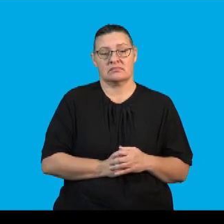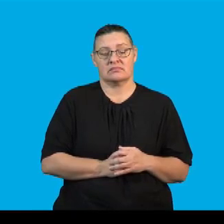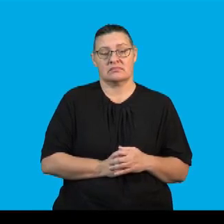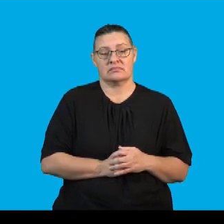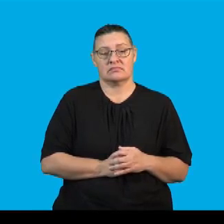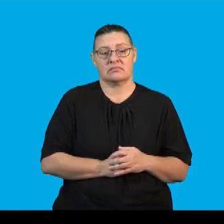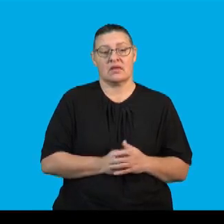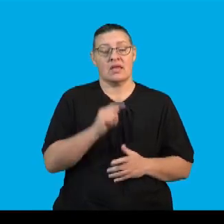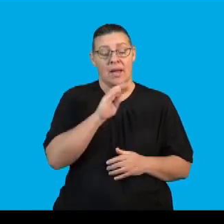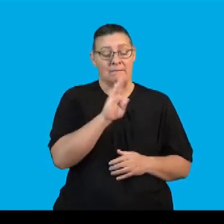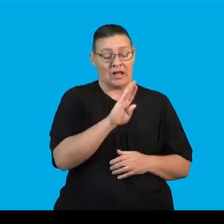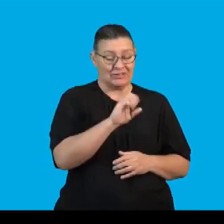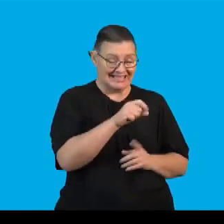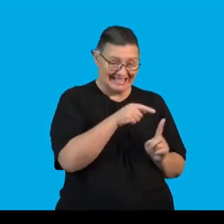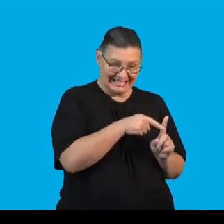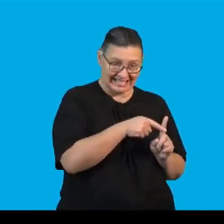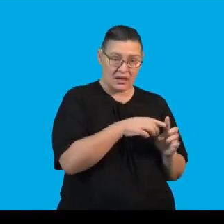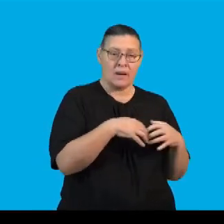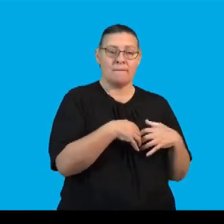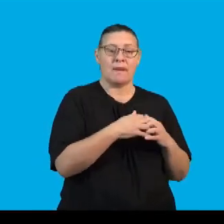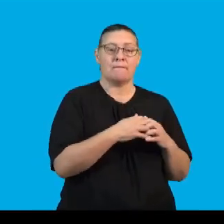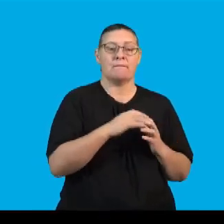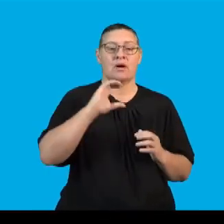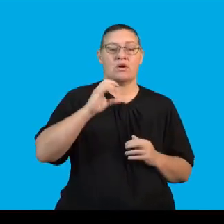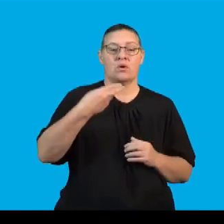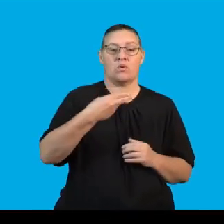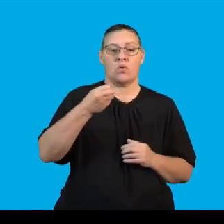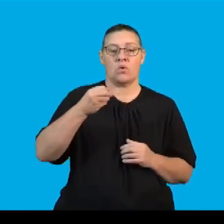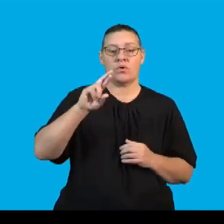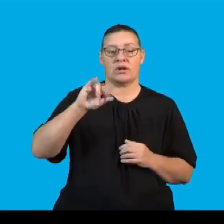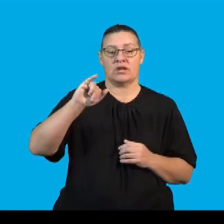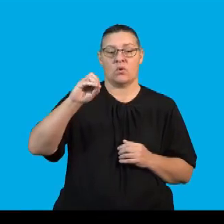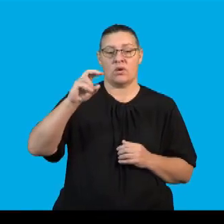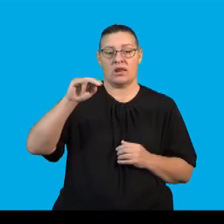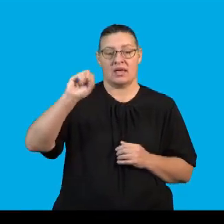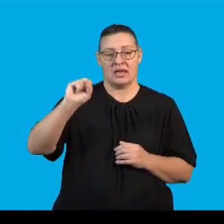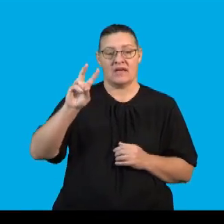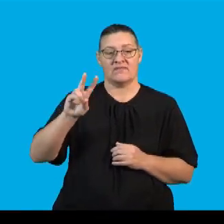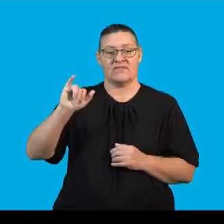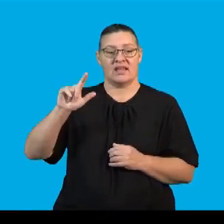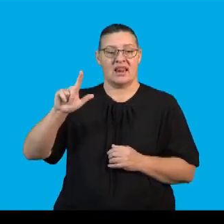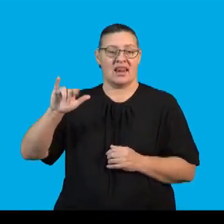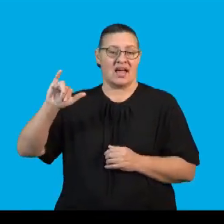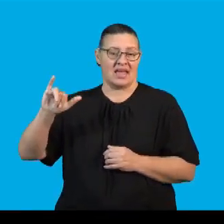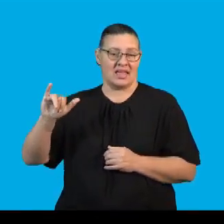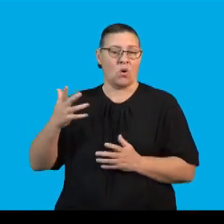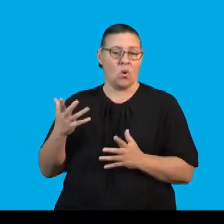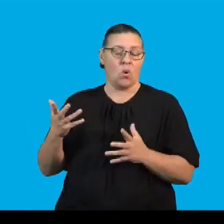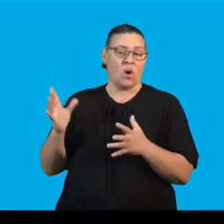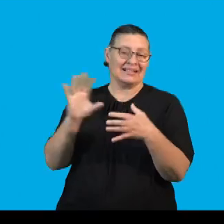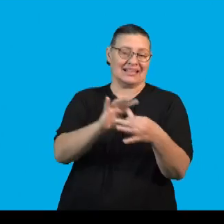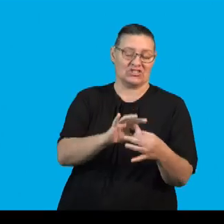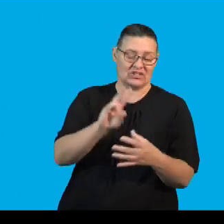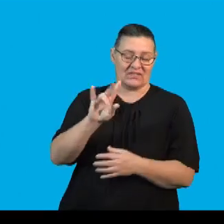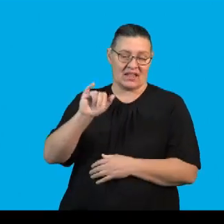it was on the way. The blastocyst forms chorionic villi or attachment villi, which